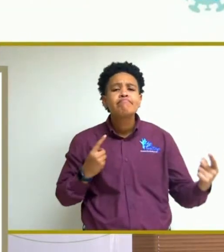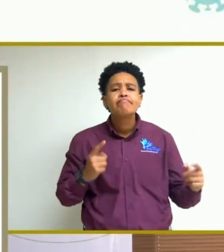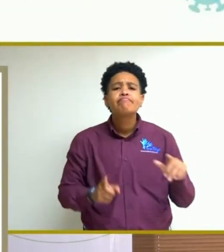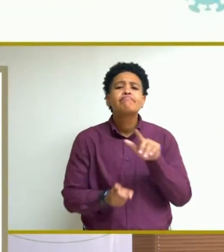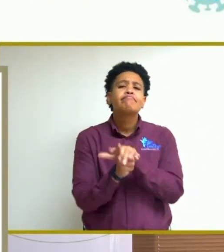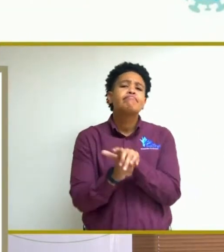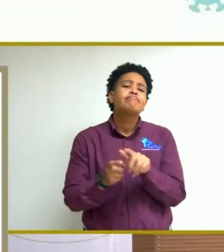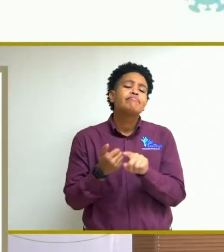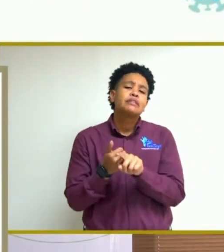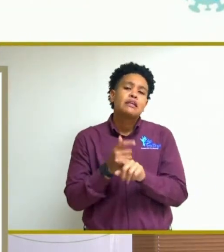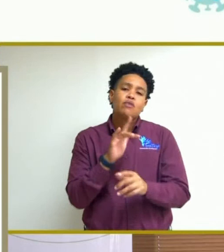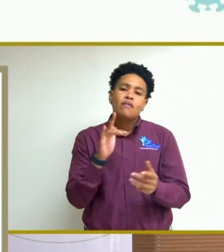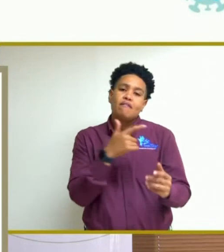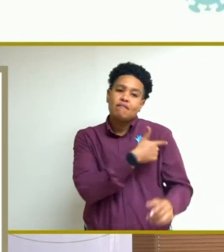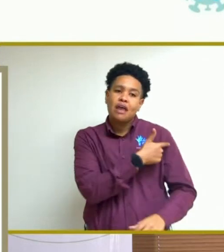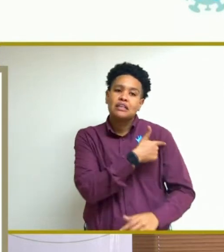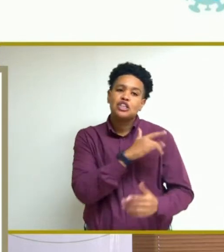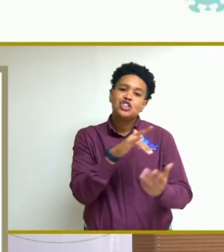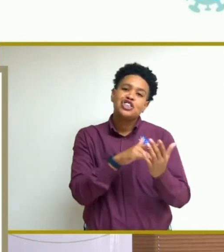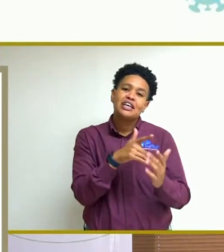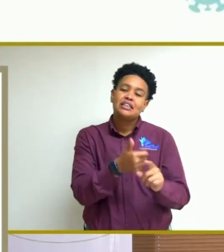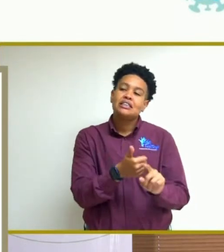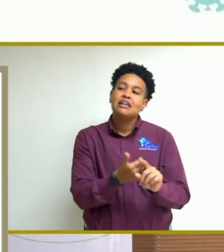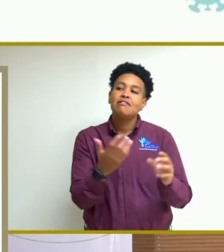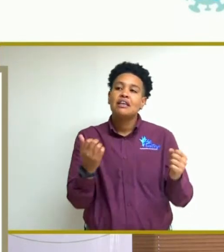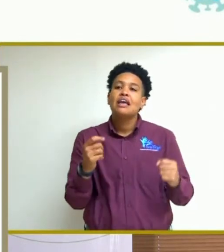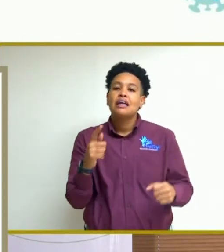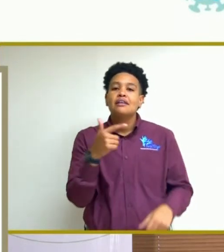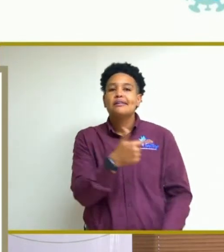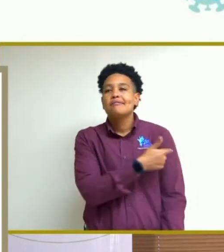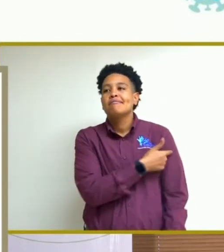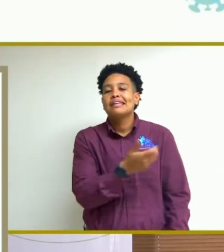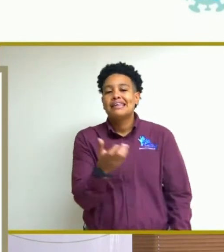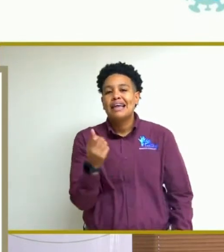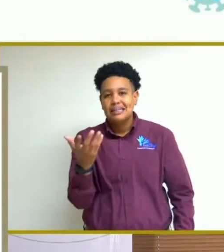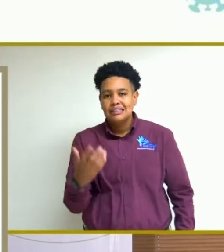coming to the vaccination centers to get inoculated.